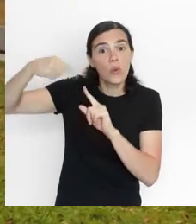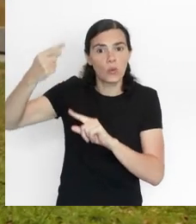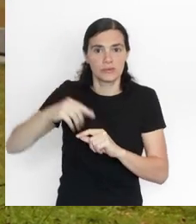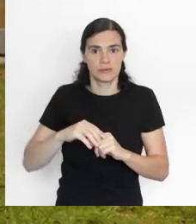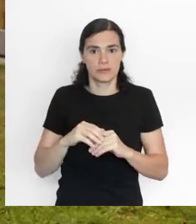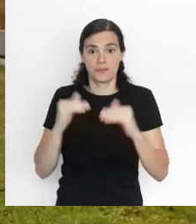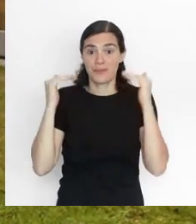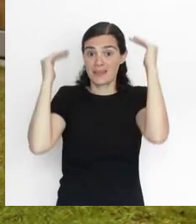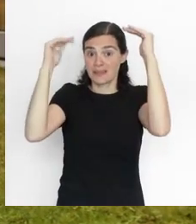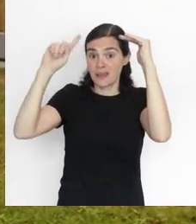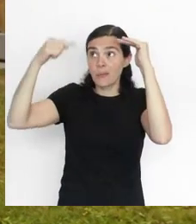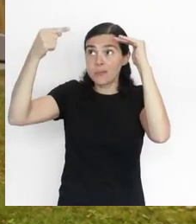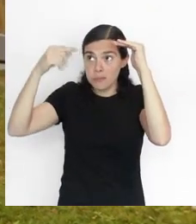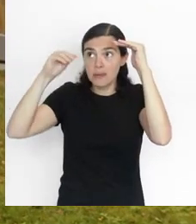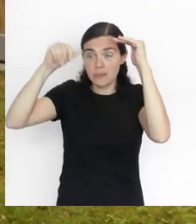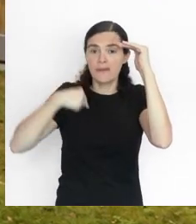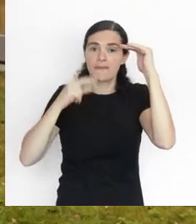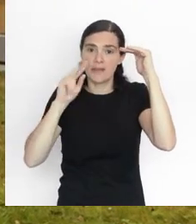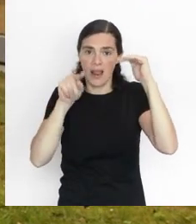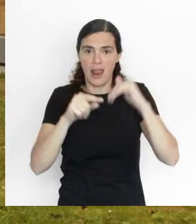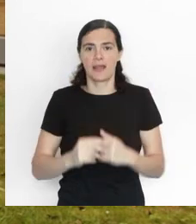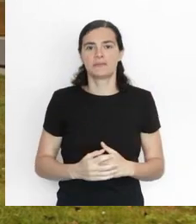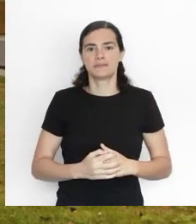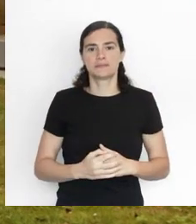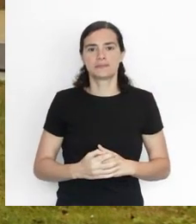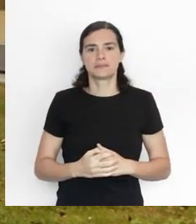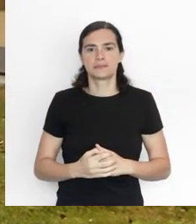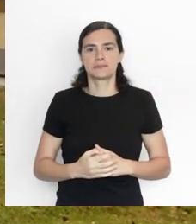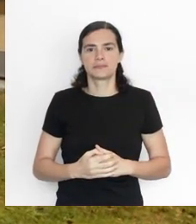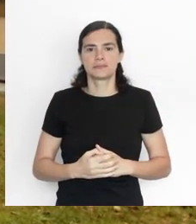the other side of the sky.